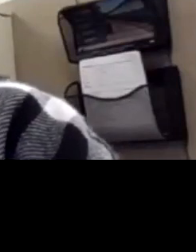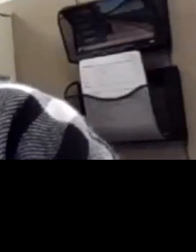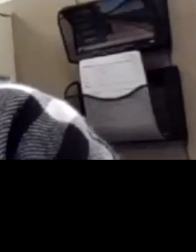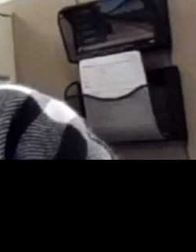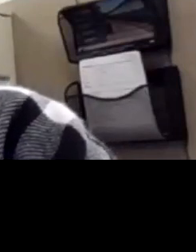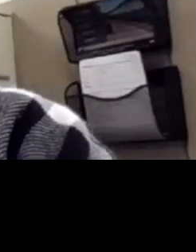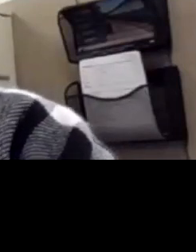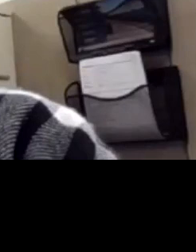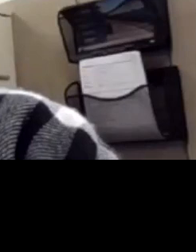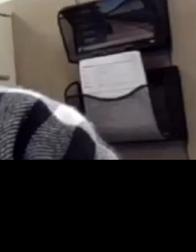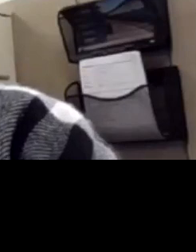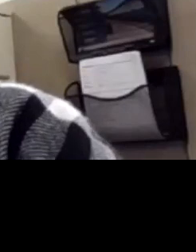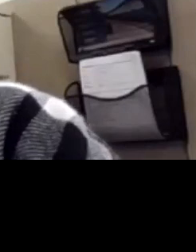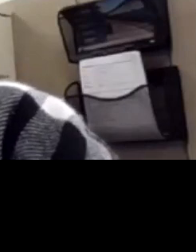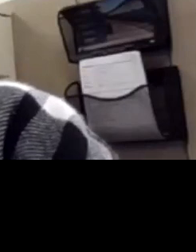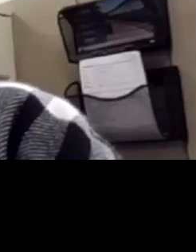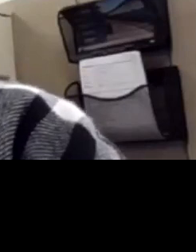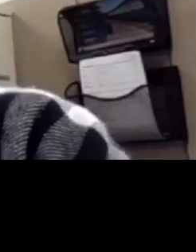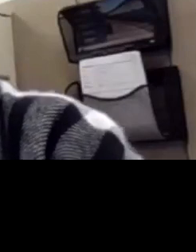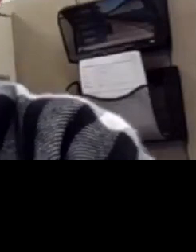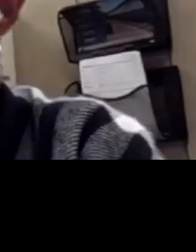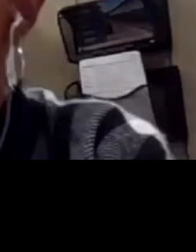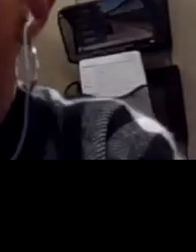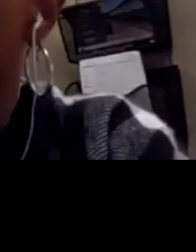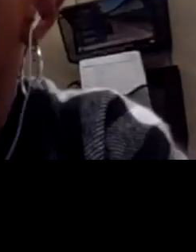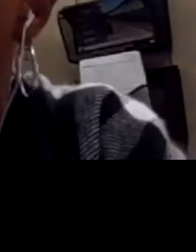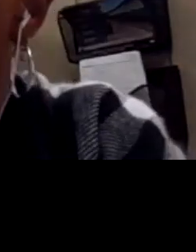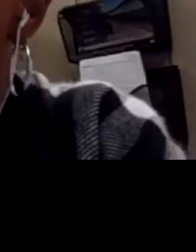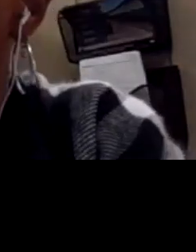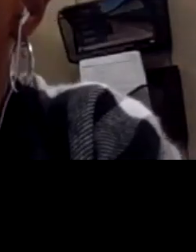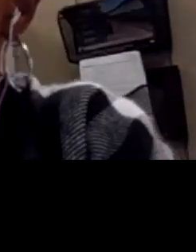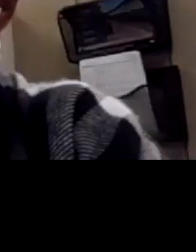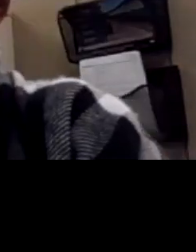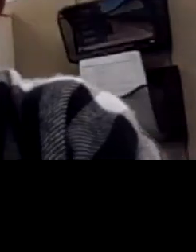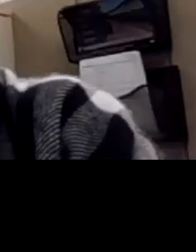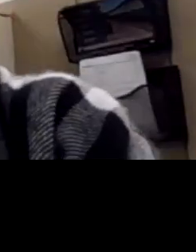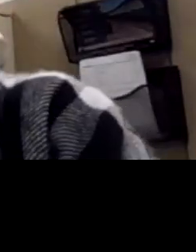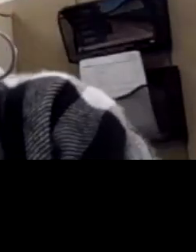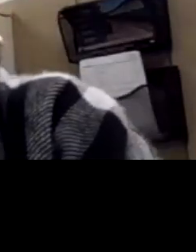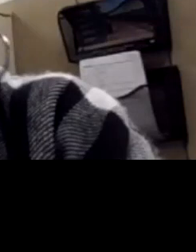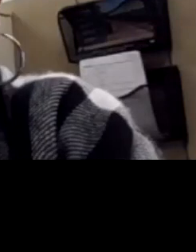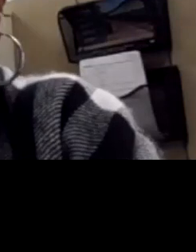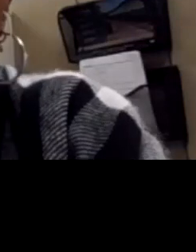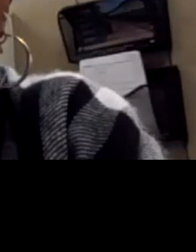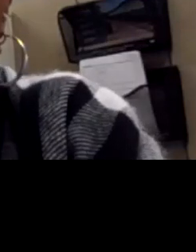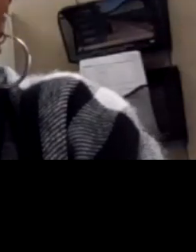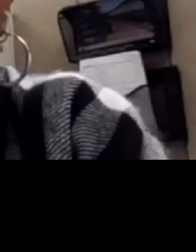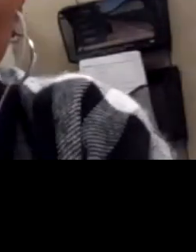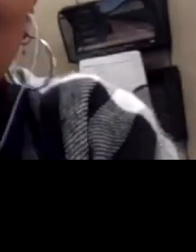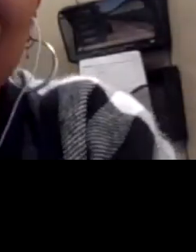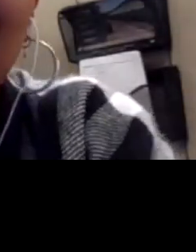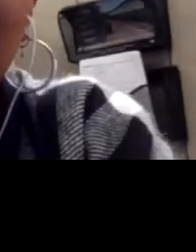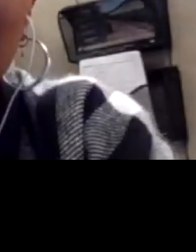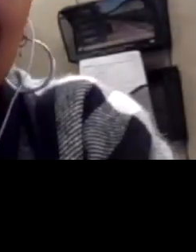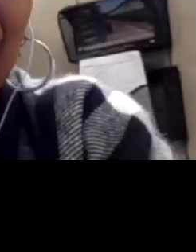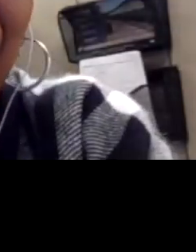personal trainer and yoga instructor, and she attended Rutgers State University and the College of William and Mary. So thank you